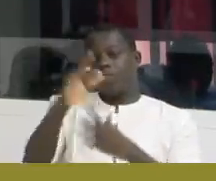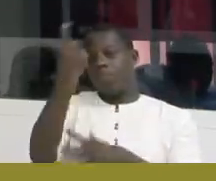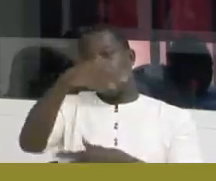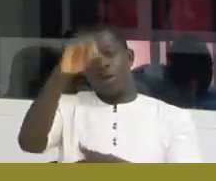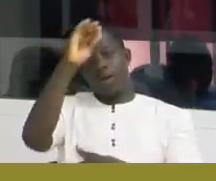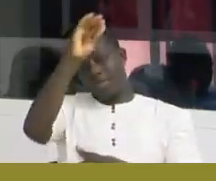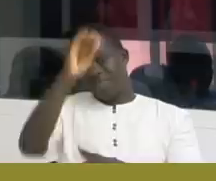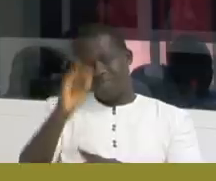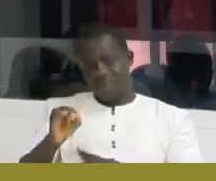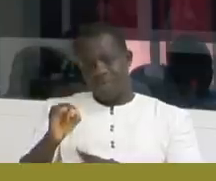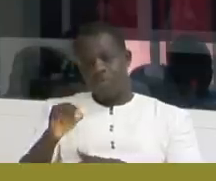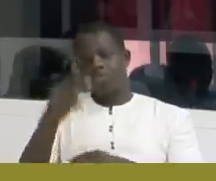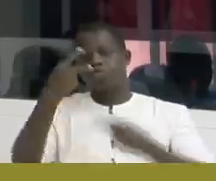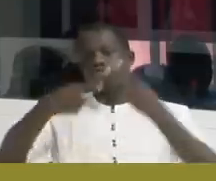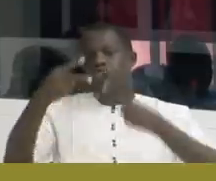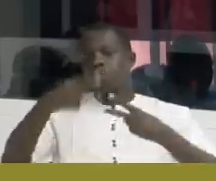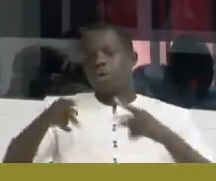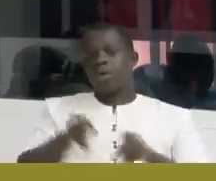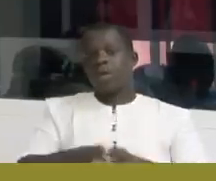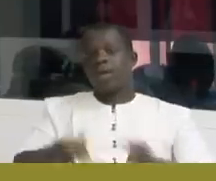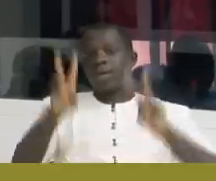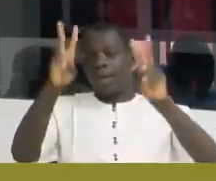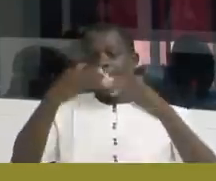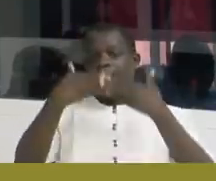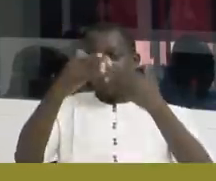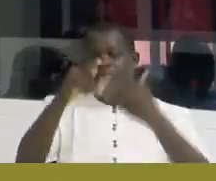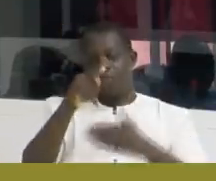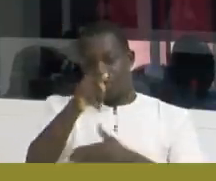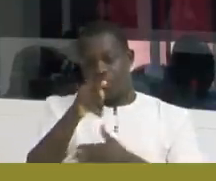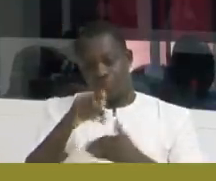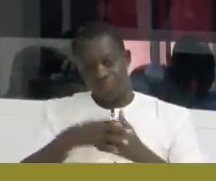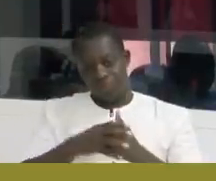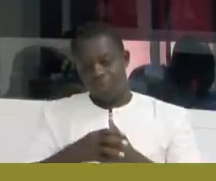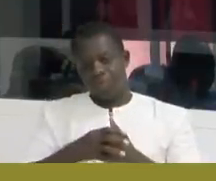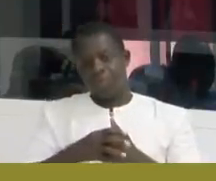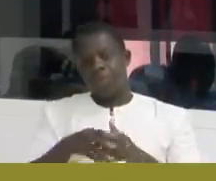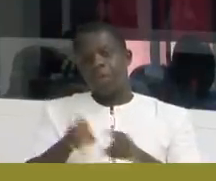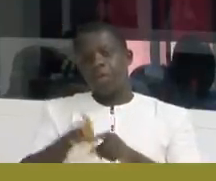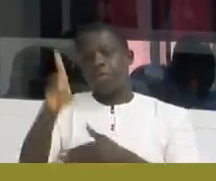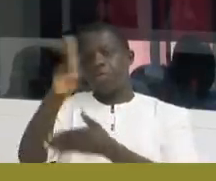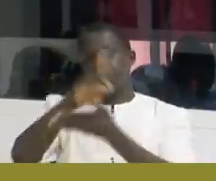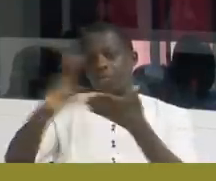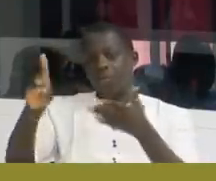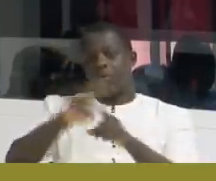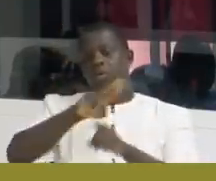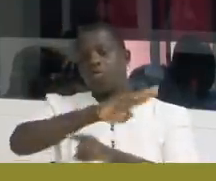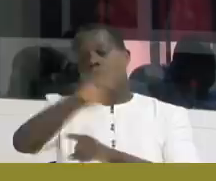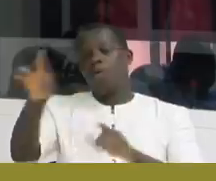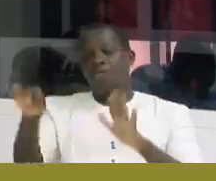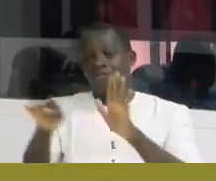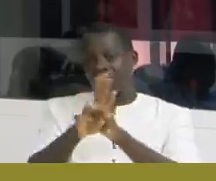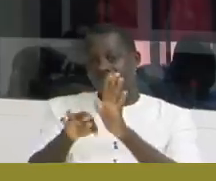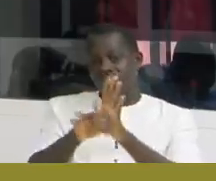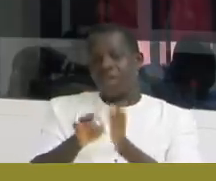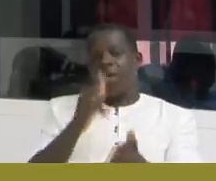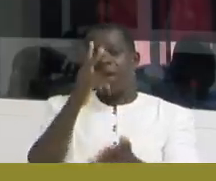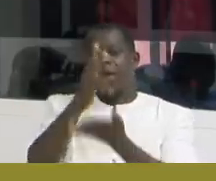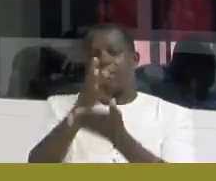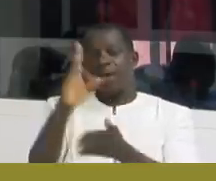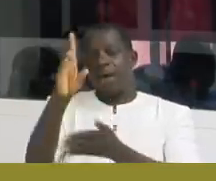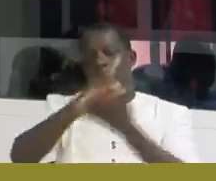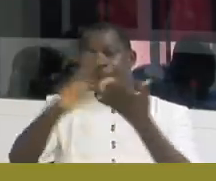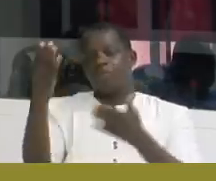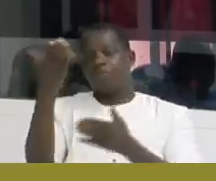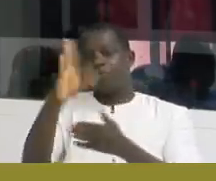100% the story that Jamme was telling you? Mm-hmm. He offered no concrete evidence apart from just